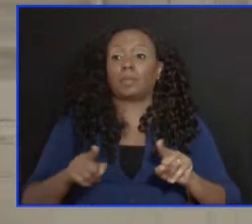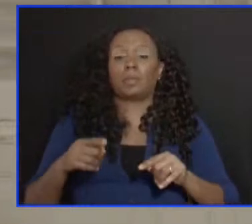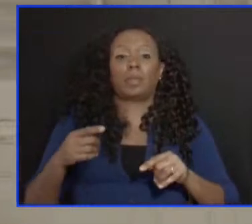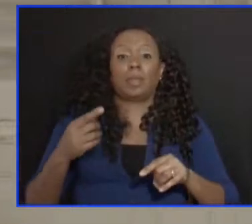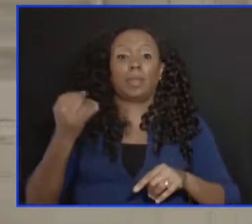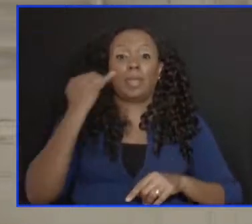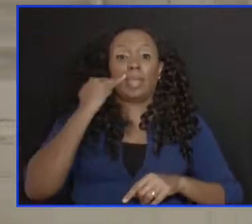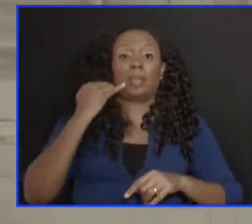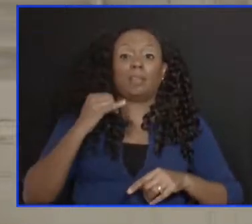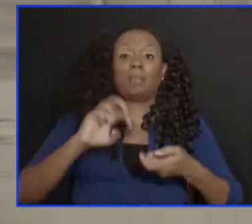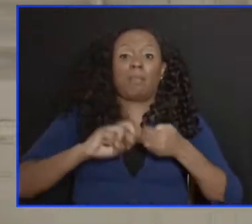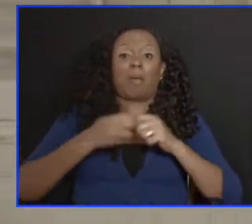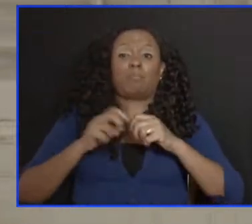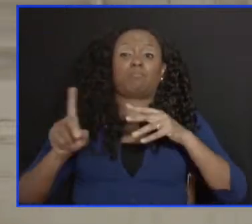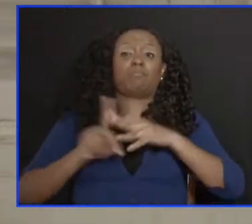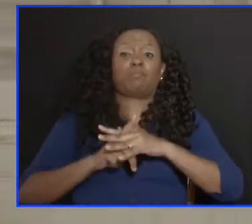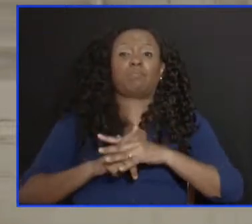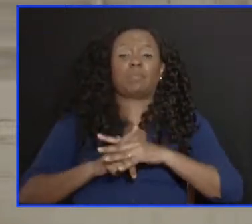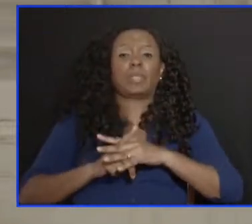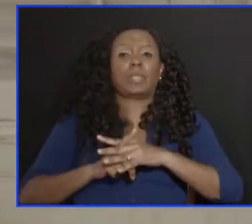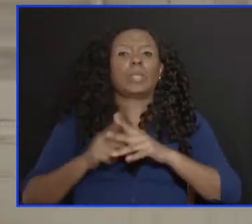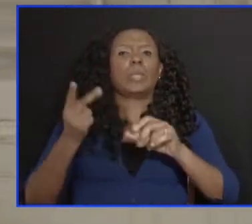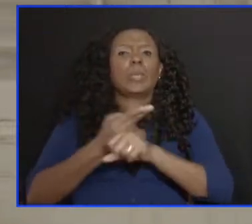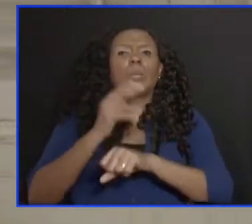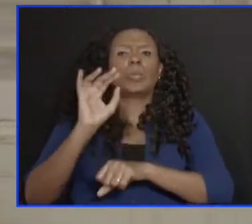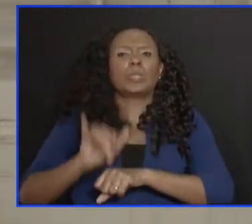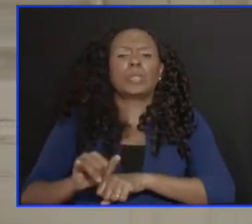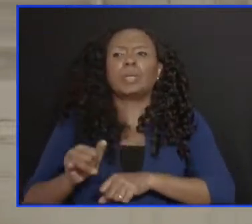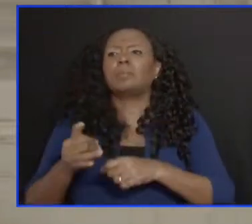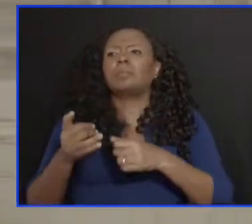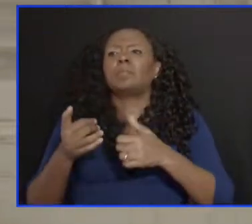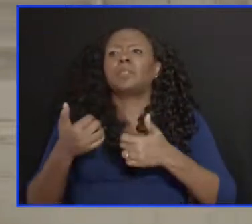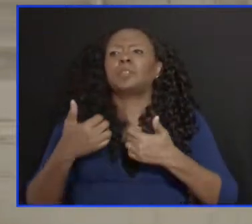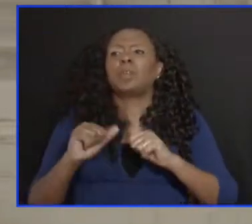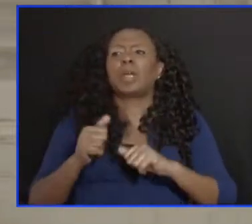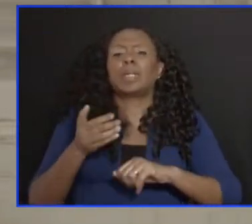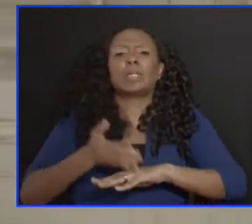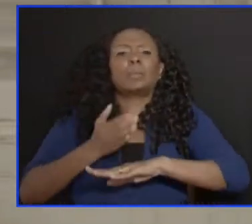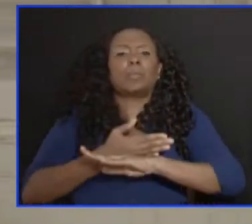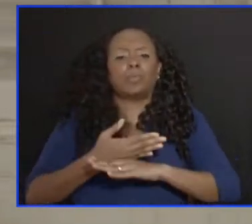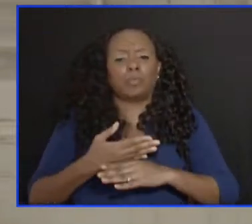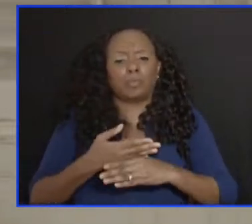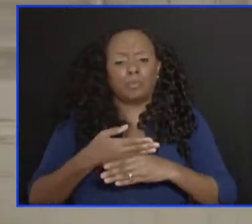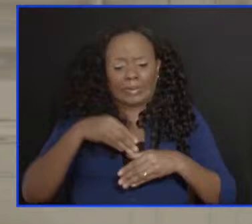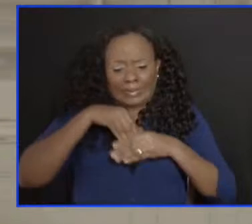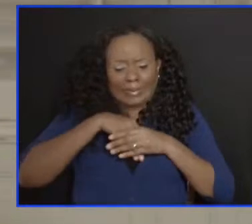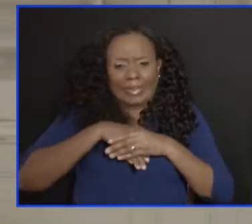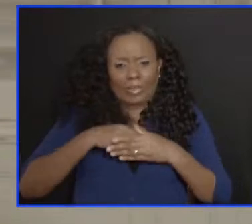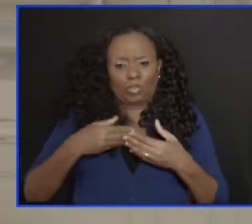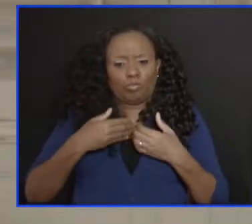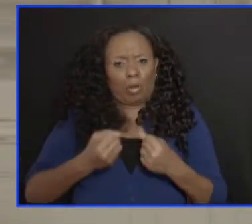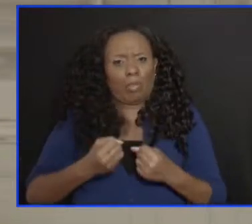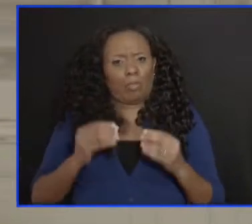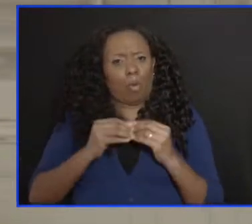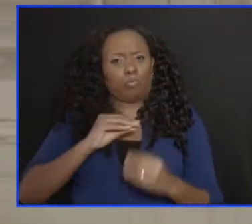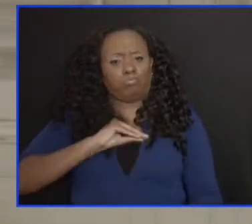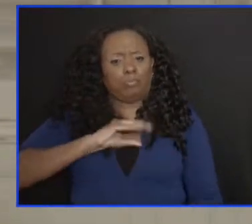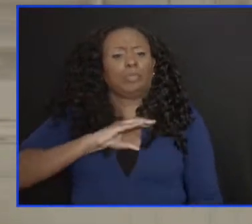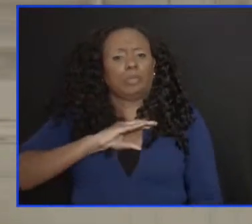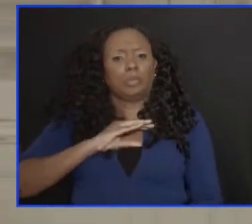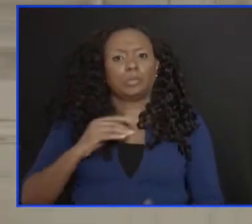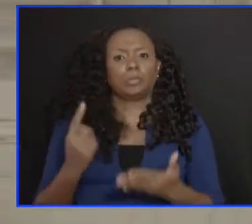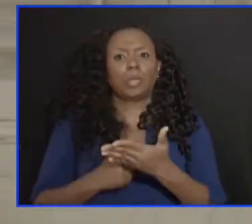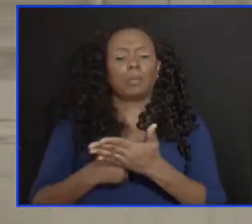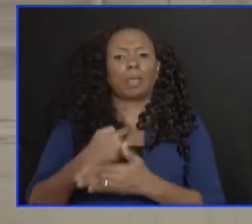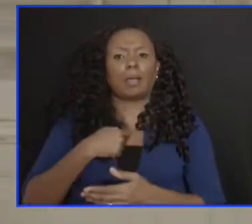every challenge to build strength. And that's one of the things that I learned. And sometimes it can be a bit